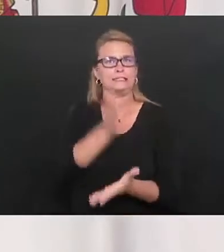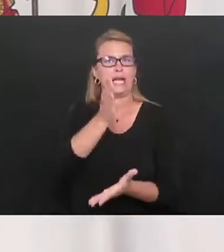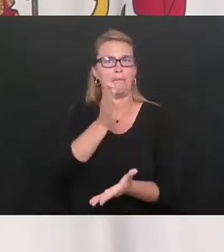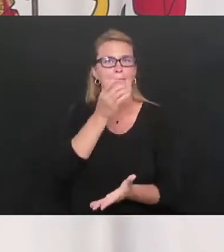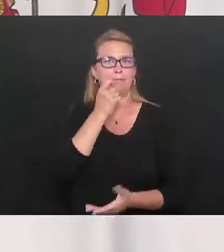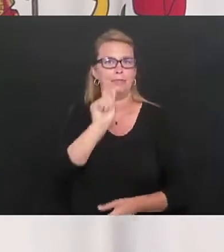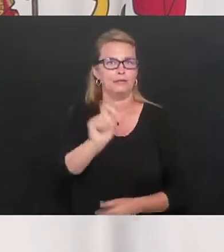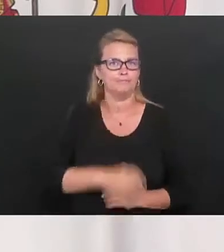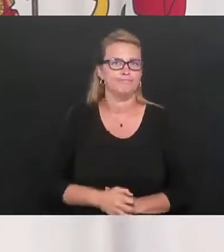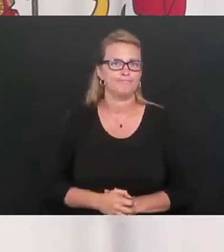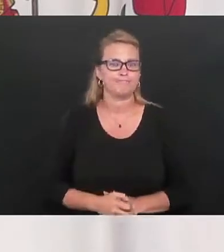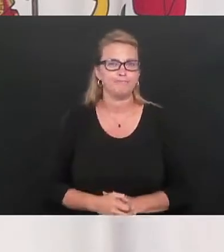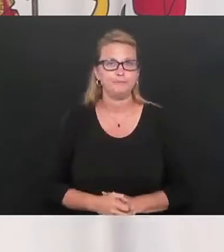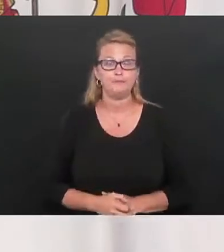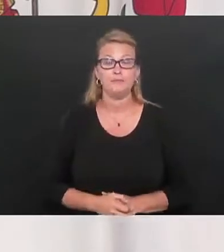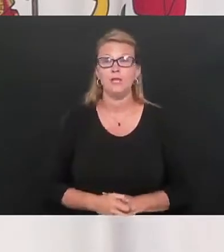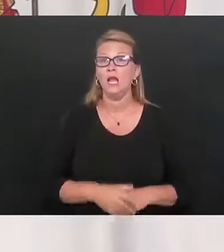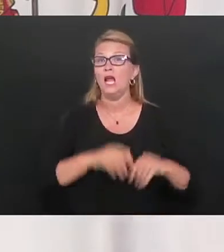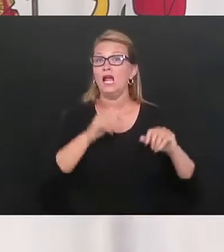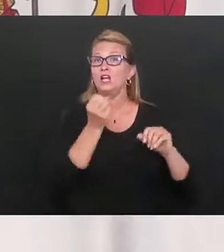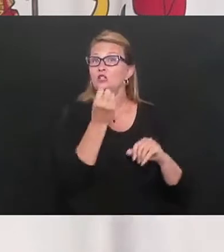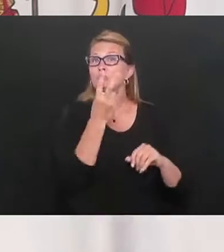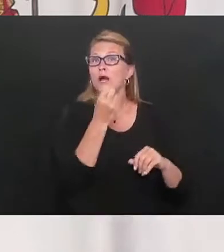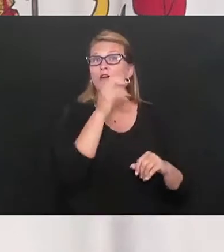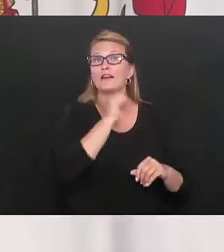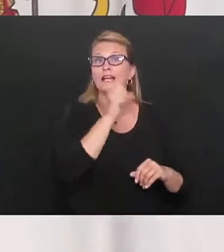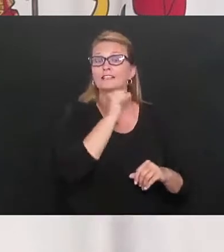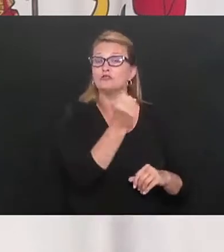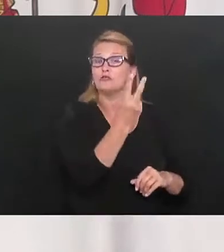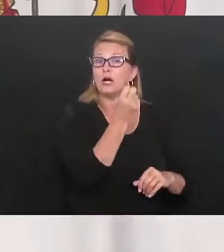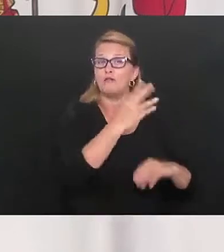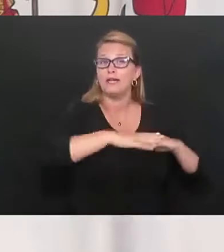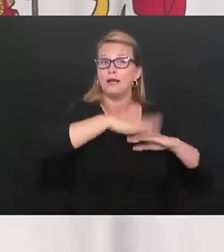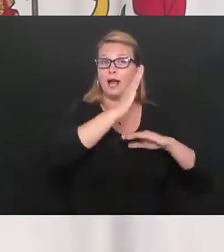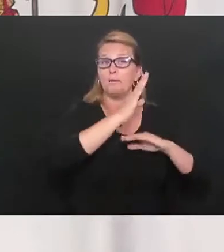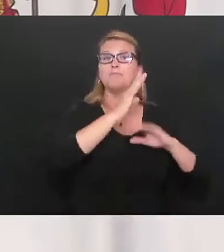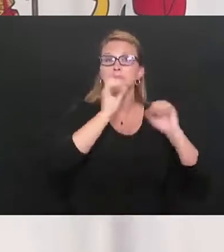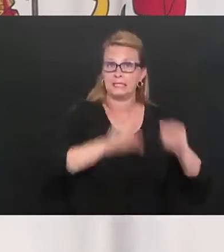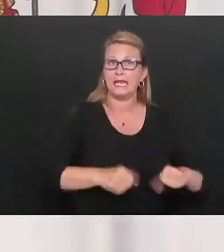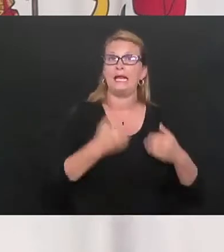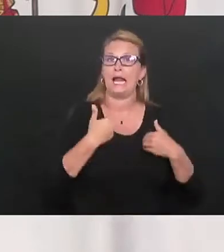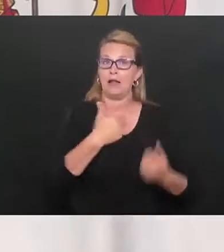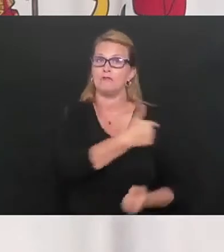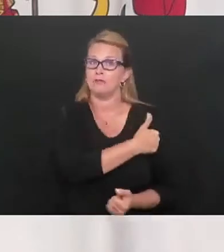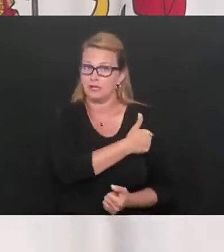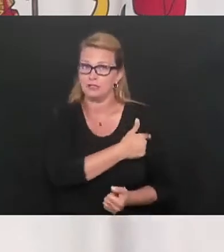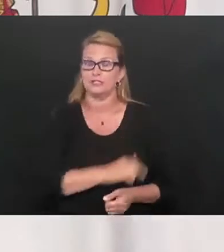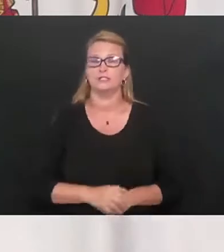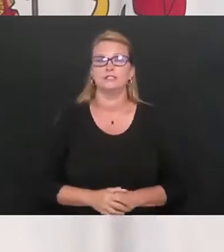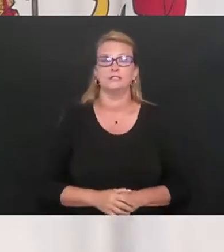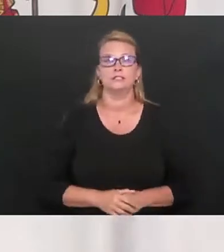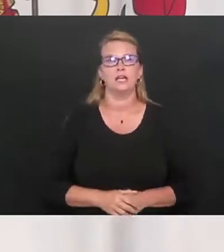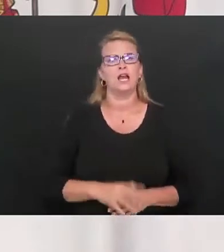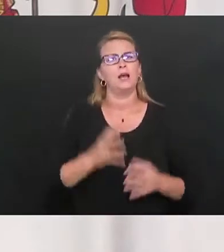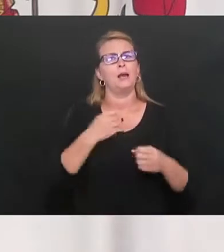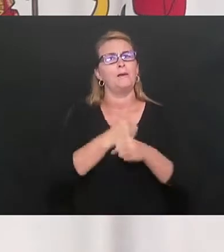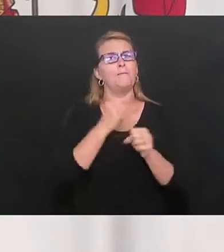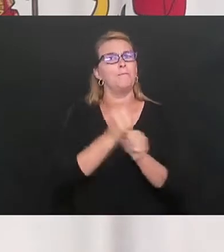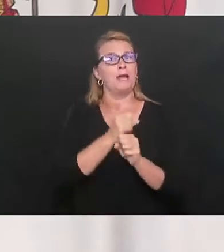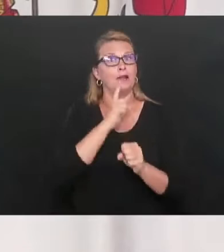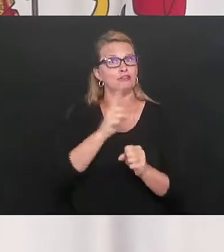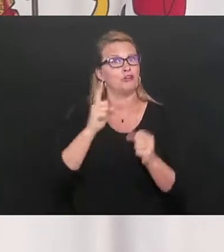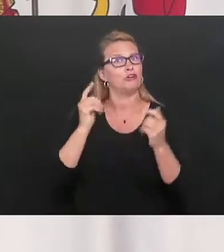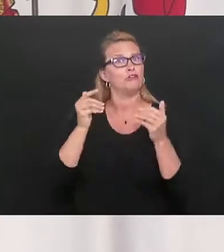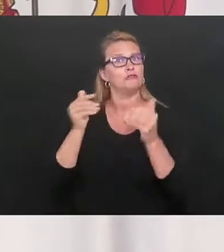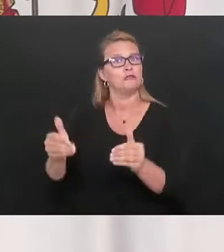tested. Eligibility is 12 and up. You know, I remind you to make sure you follow up and get your second